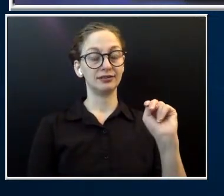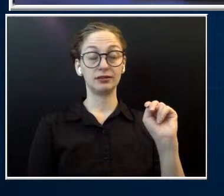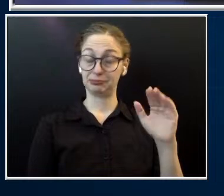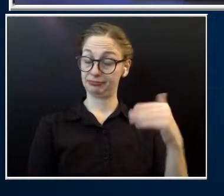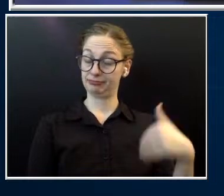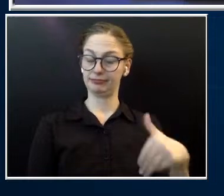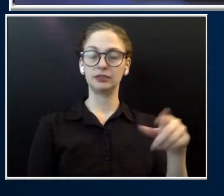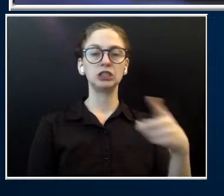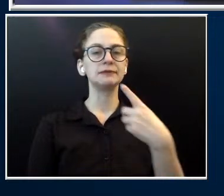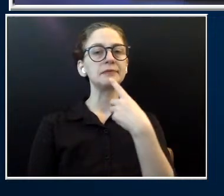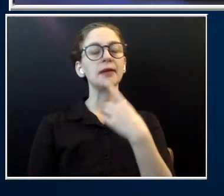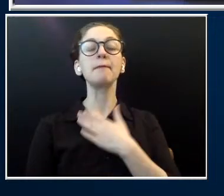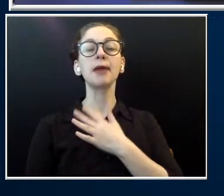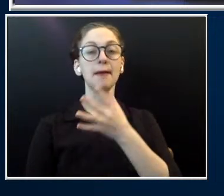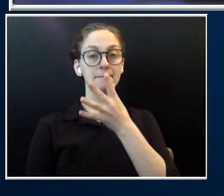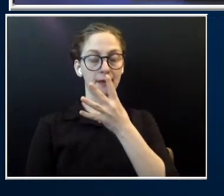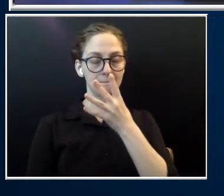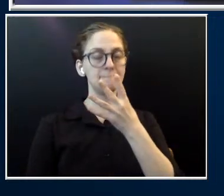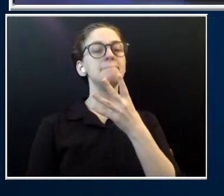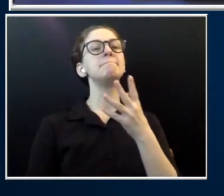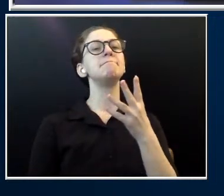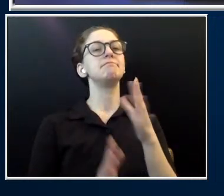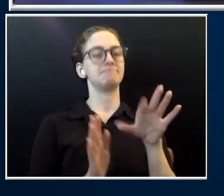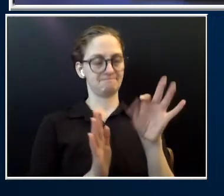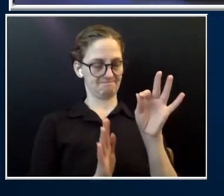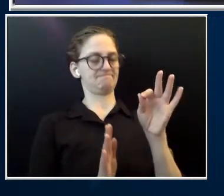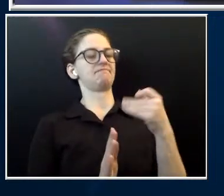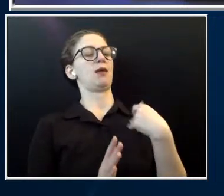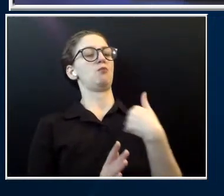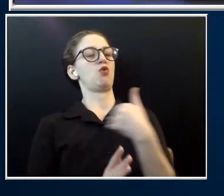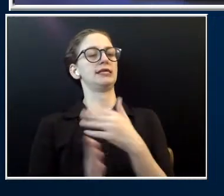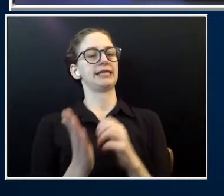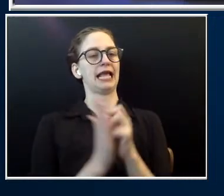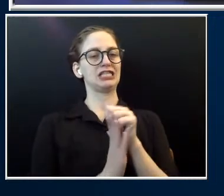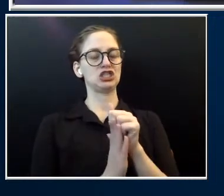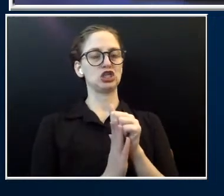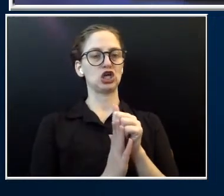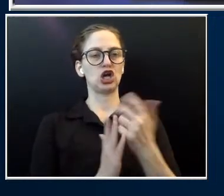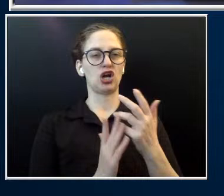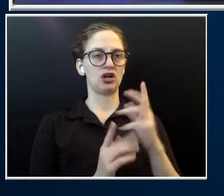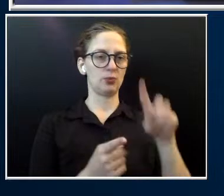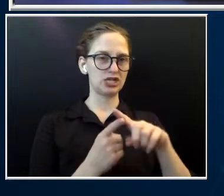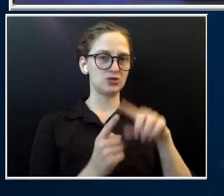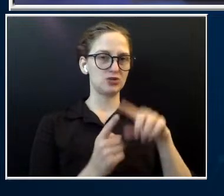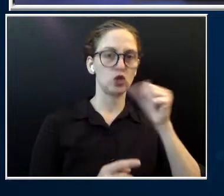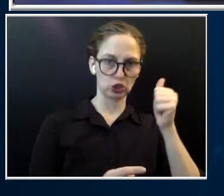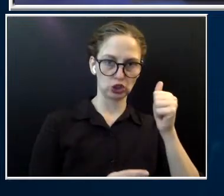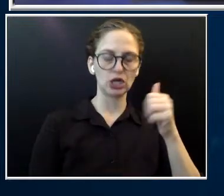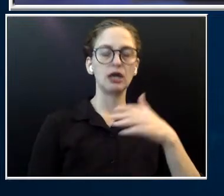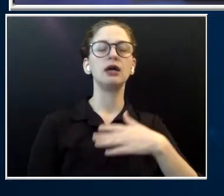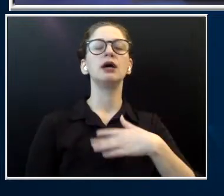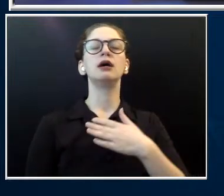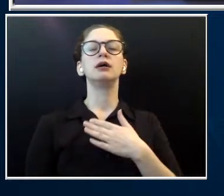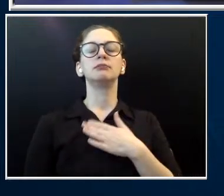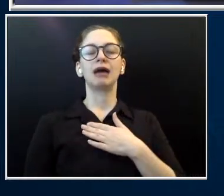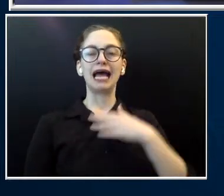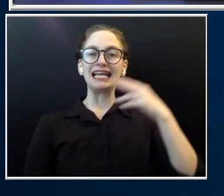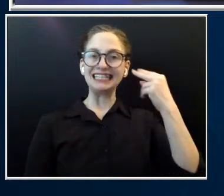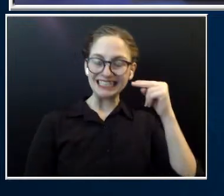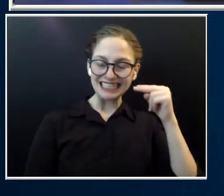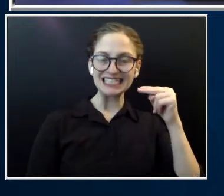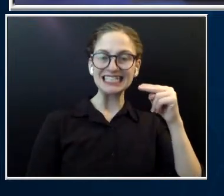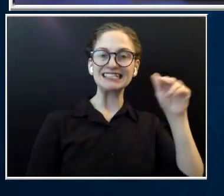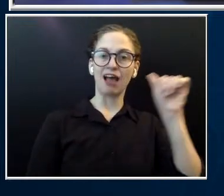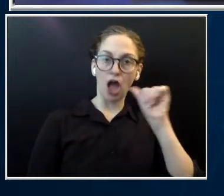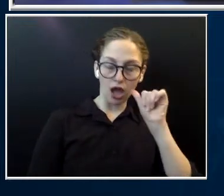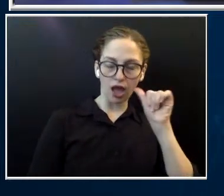breast cancer late in life, and my dad's sister and niece had breast cancer. My cousin was in her 30s when she was diagnosed,